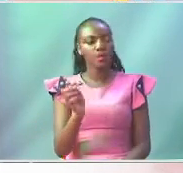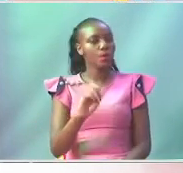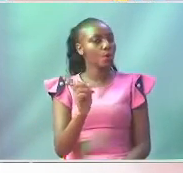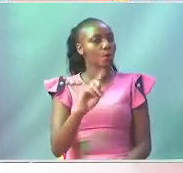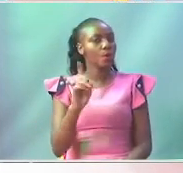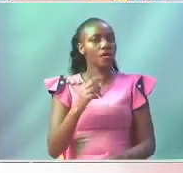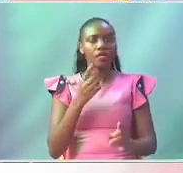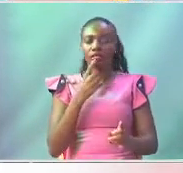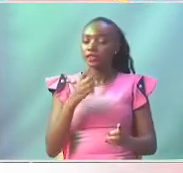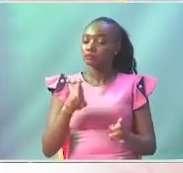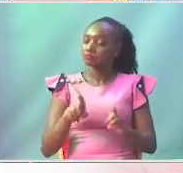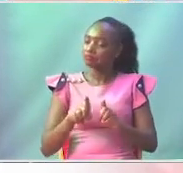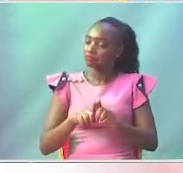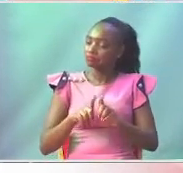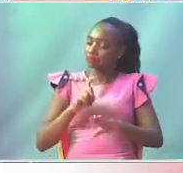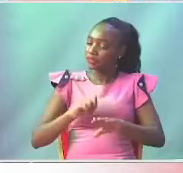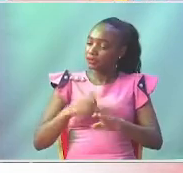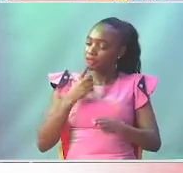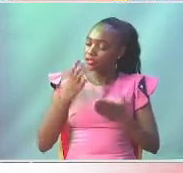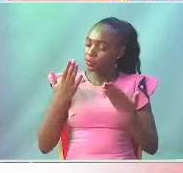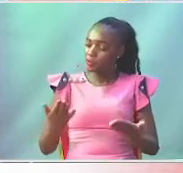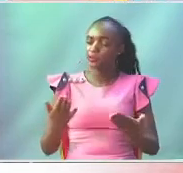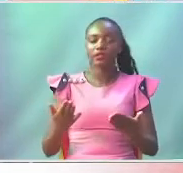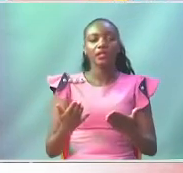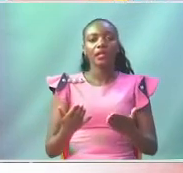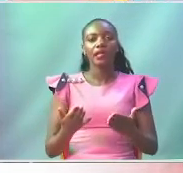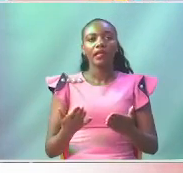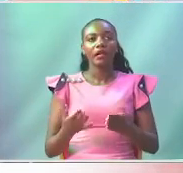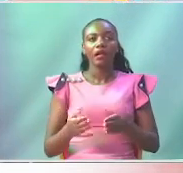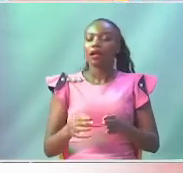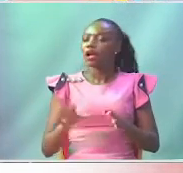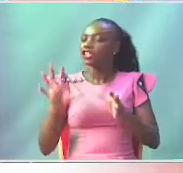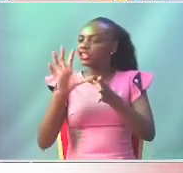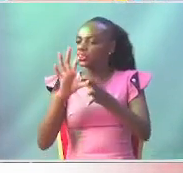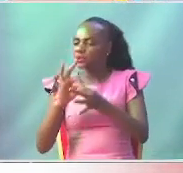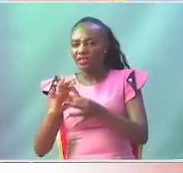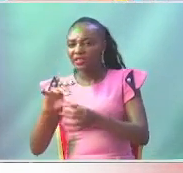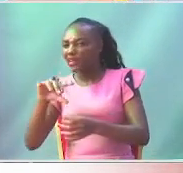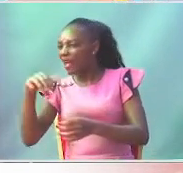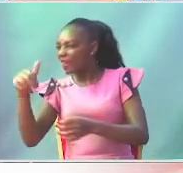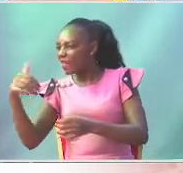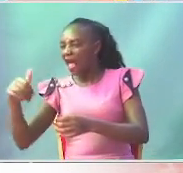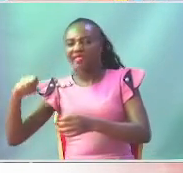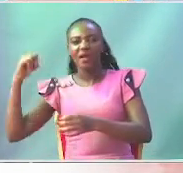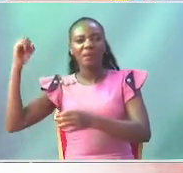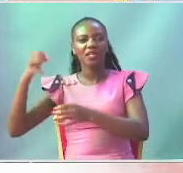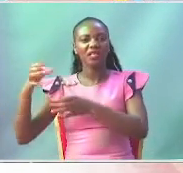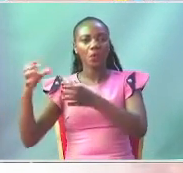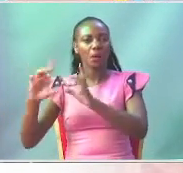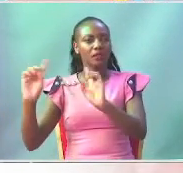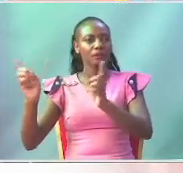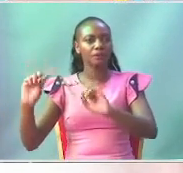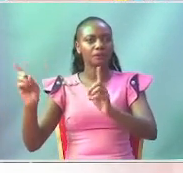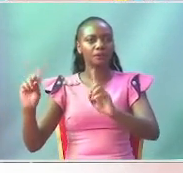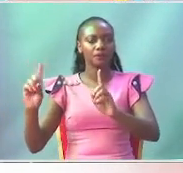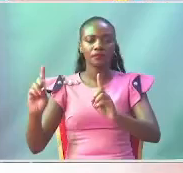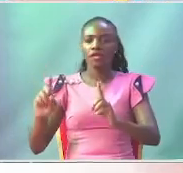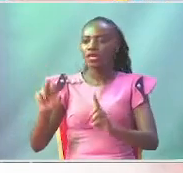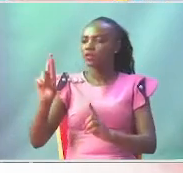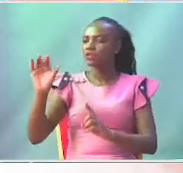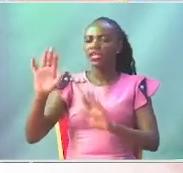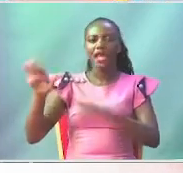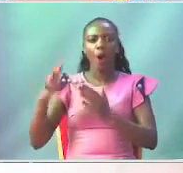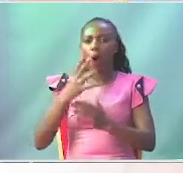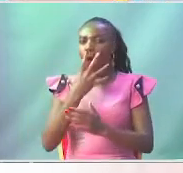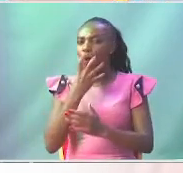has at the same time said he will not yield to pressure to join either Deputy President William Ruto-led Kenya Kwanza Alliance or Raila